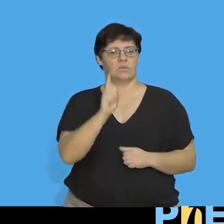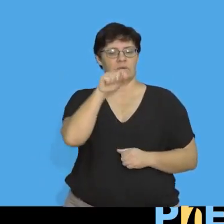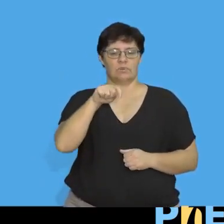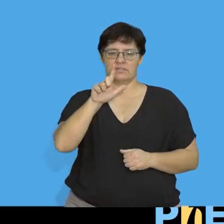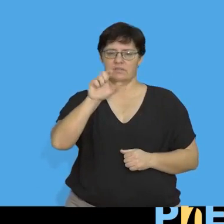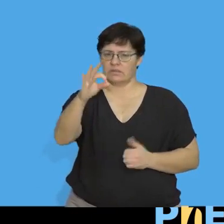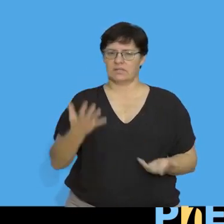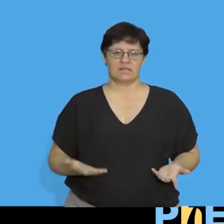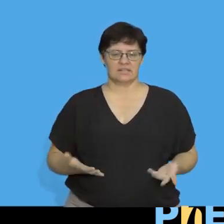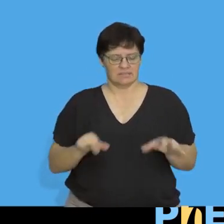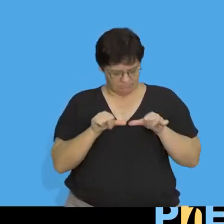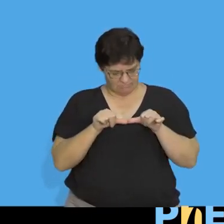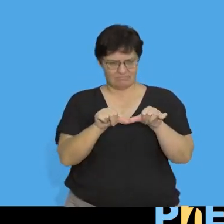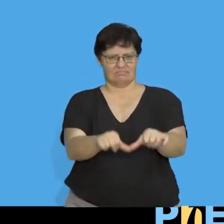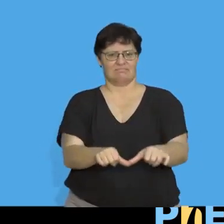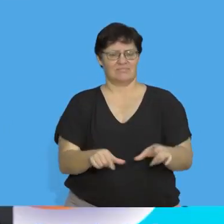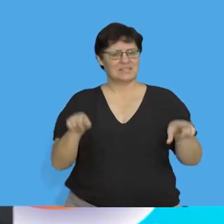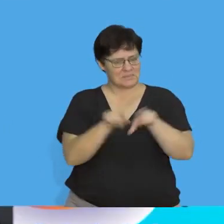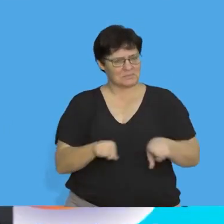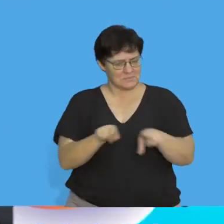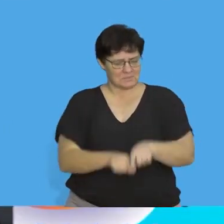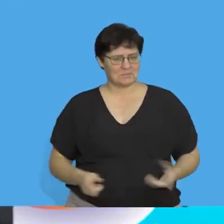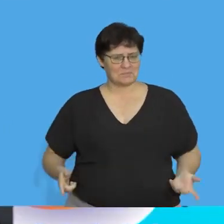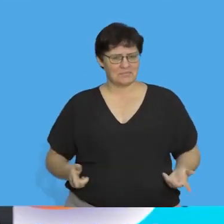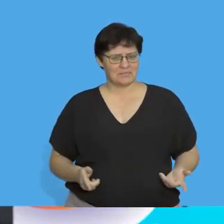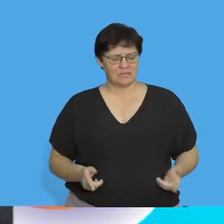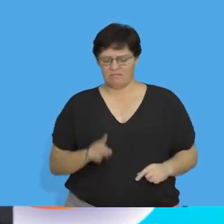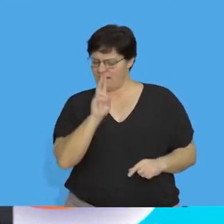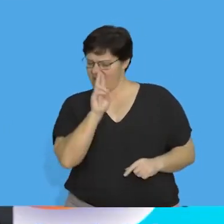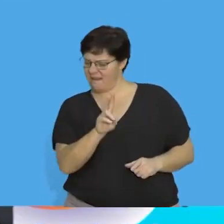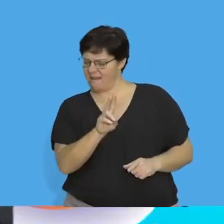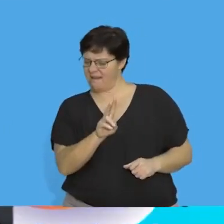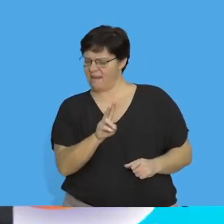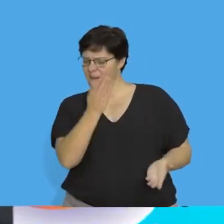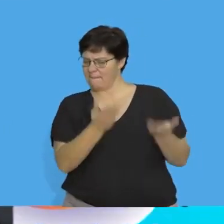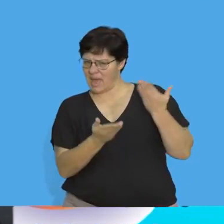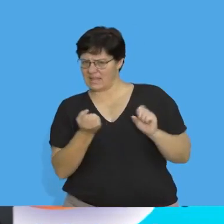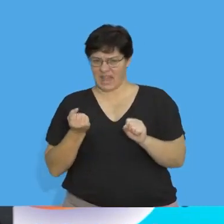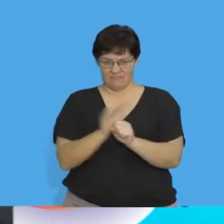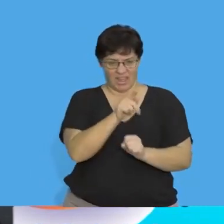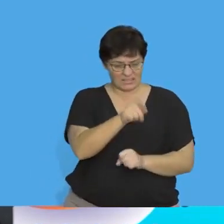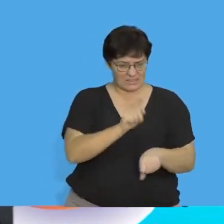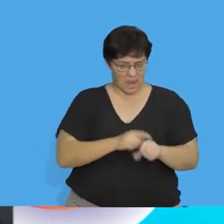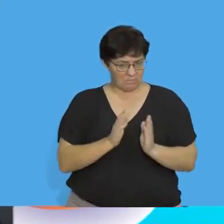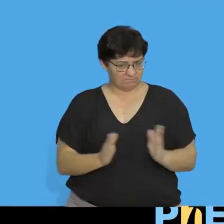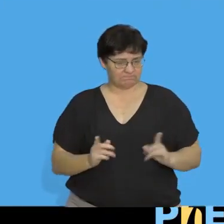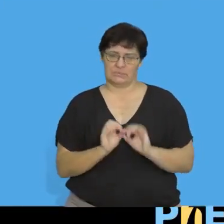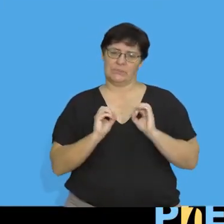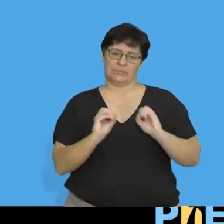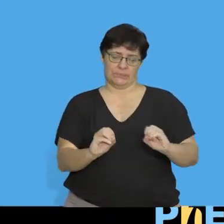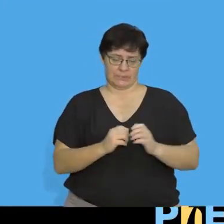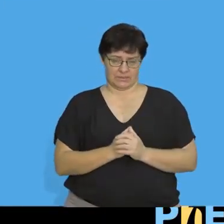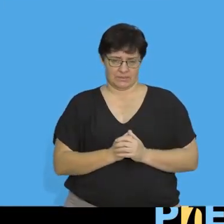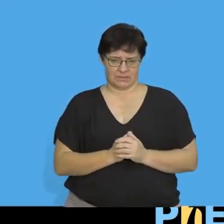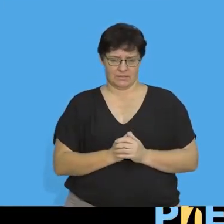1.73. It's done it again. It doesn't look like mass has an effect on the period. But just to be